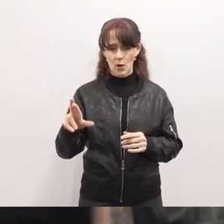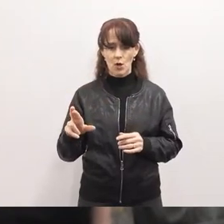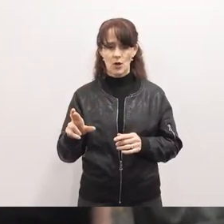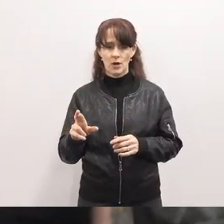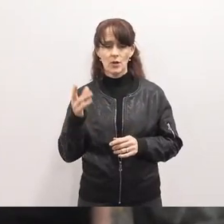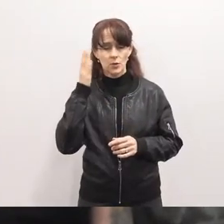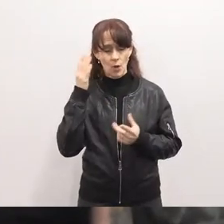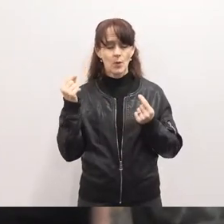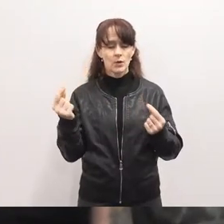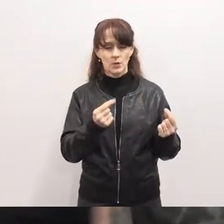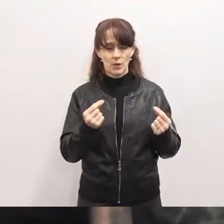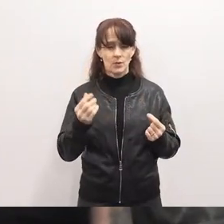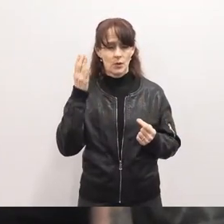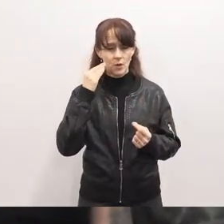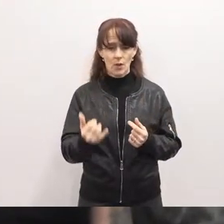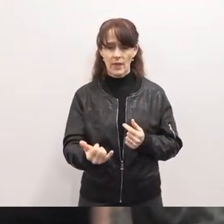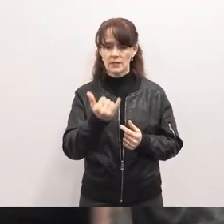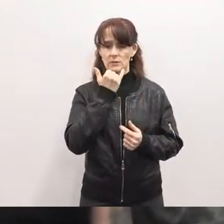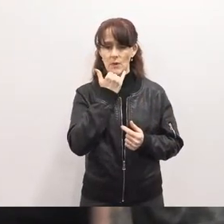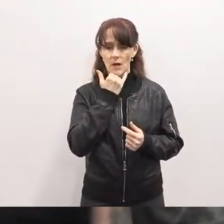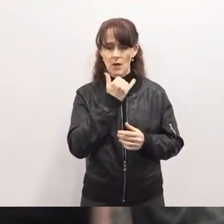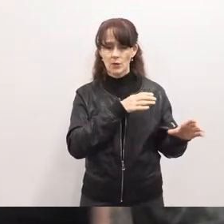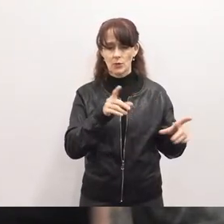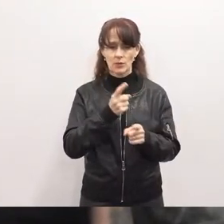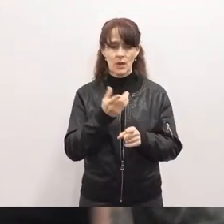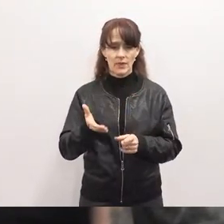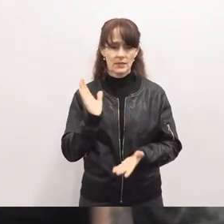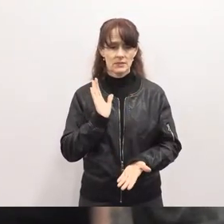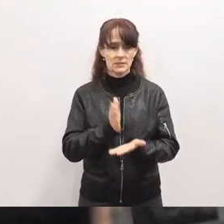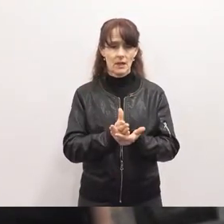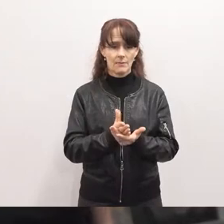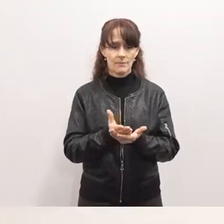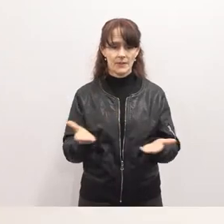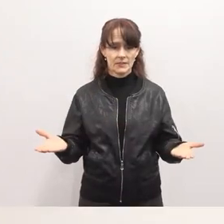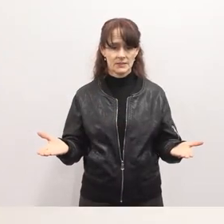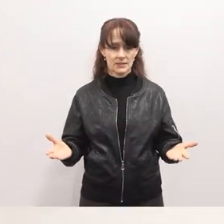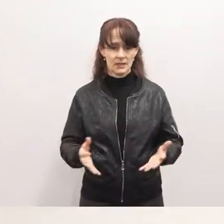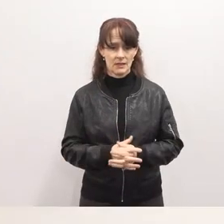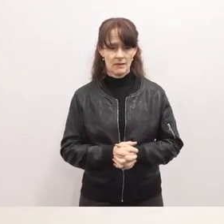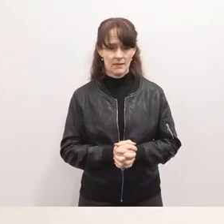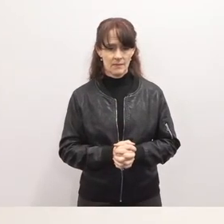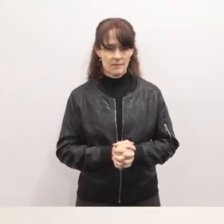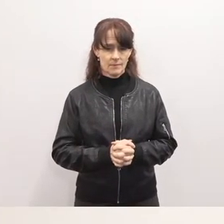you are doing. You know that it's wrong. Do the right thing and stop this.